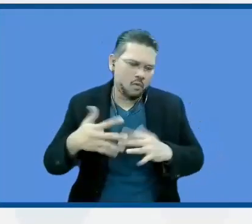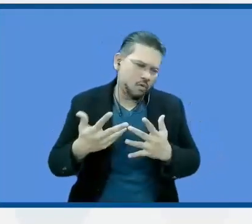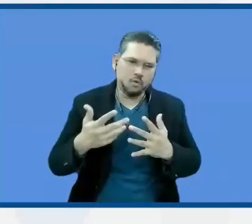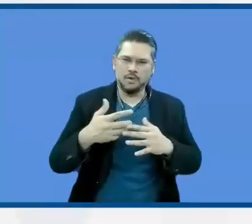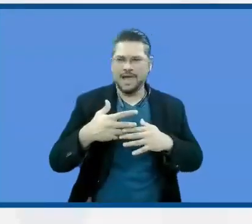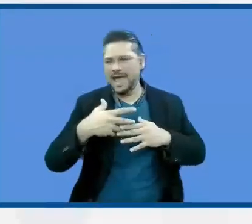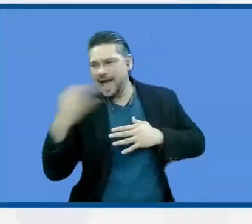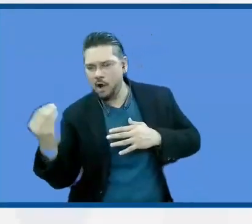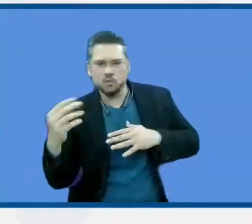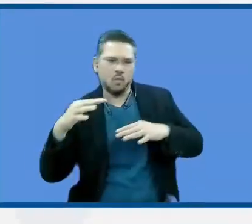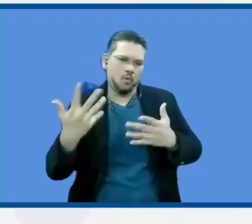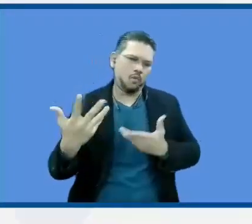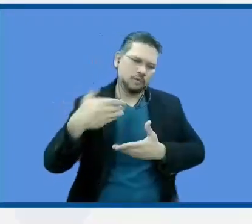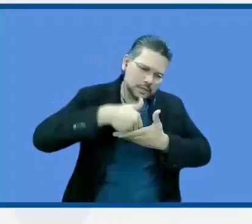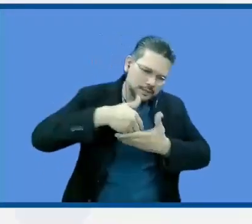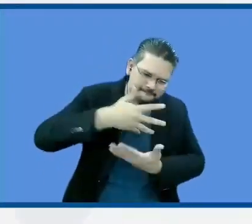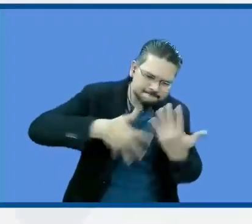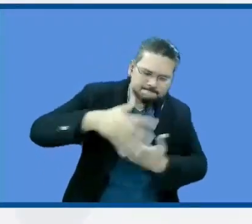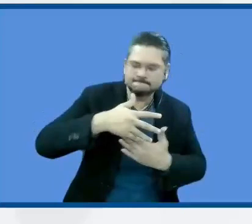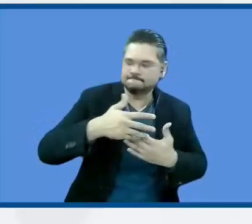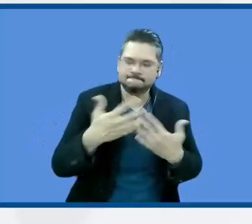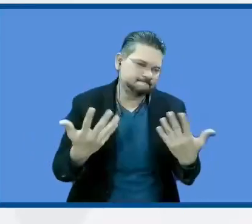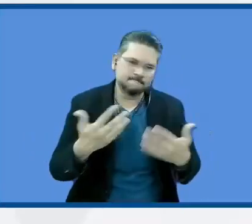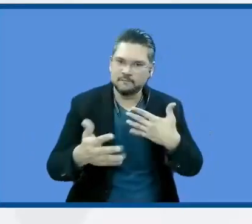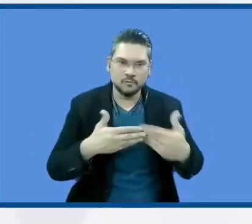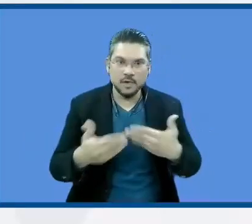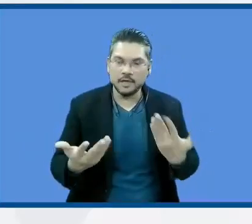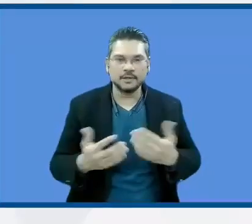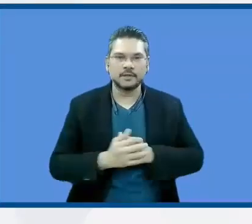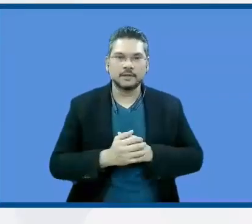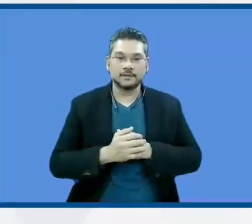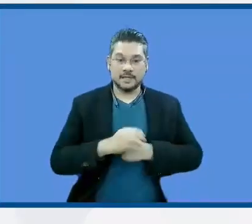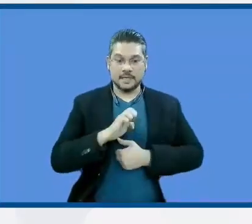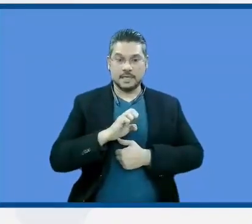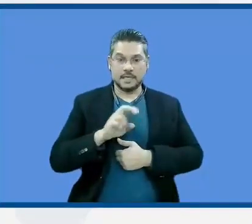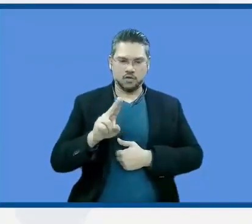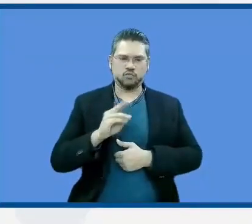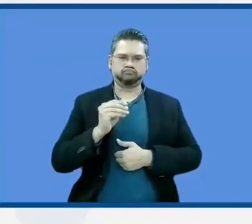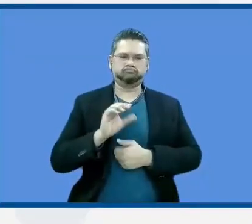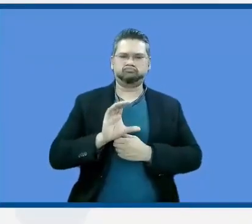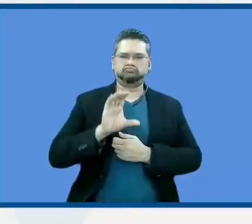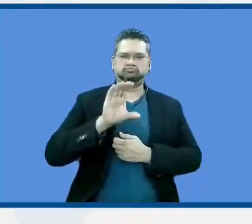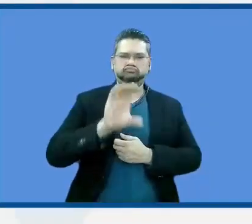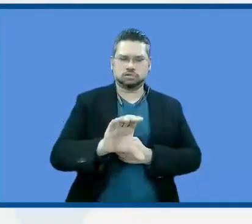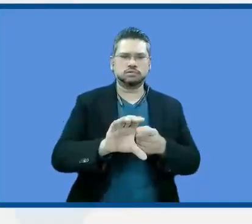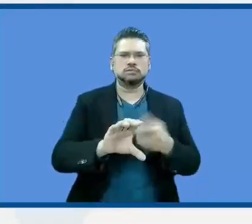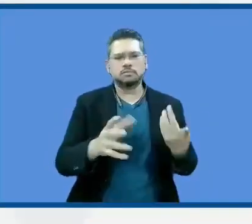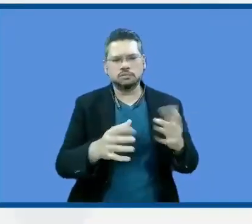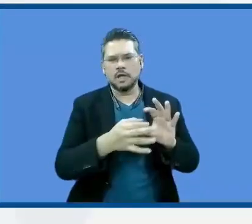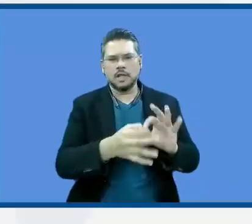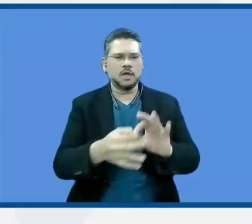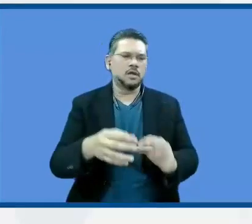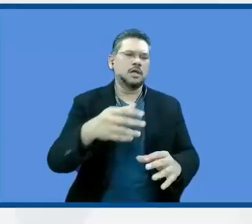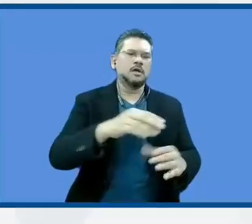a global situation. The EU investment in the well-known DPECO program has had a priority to link communities and local